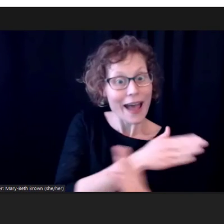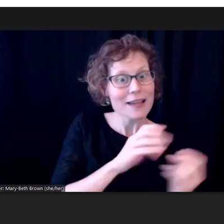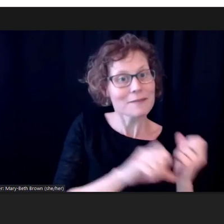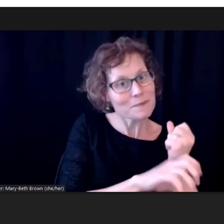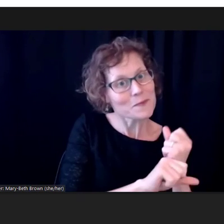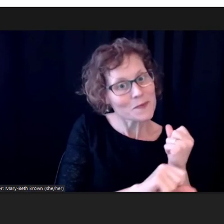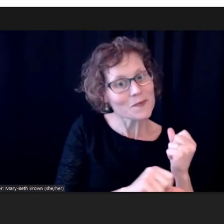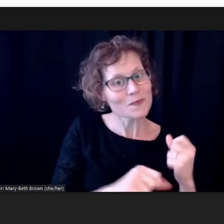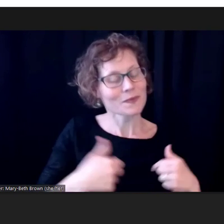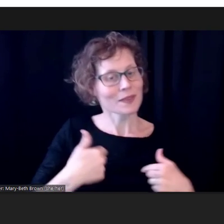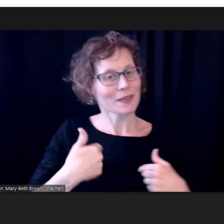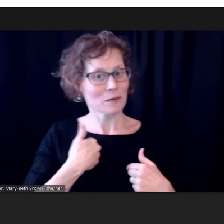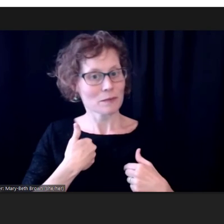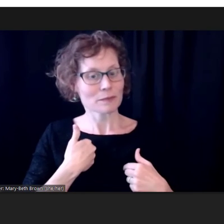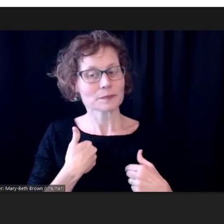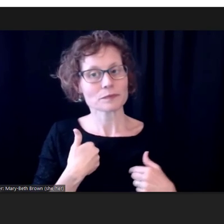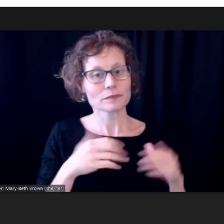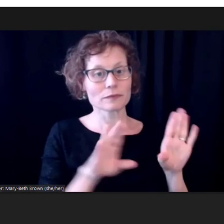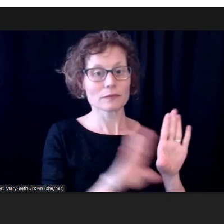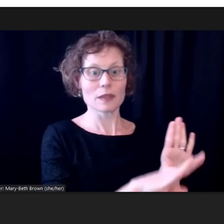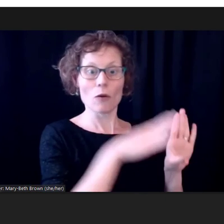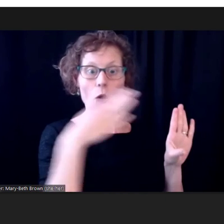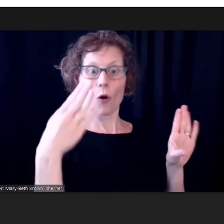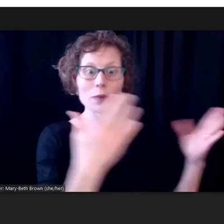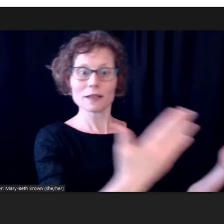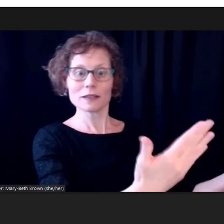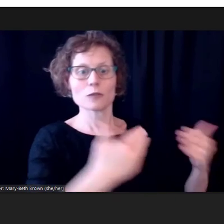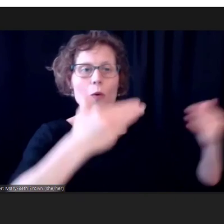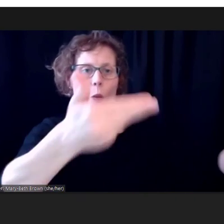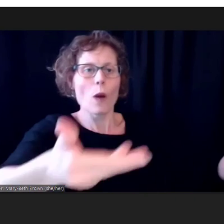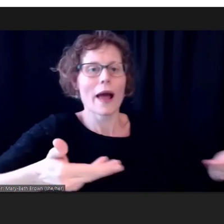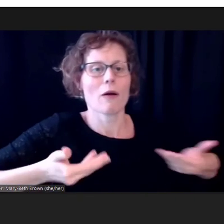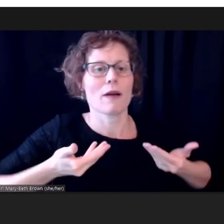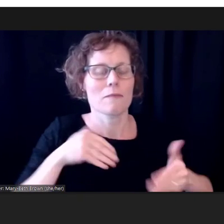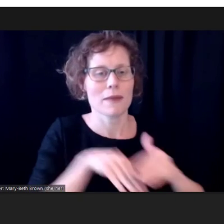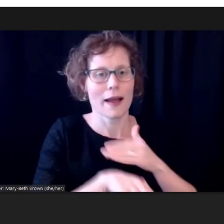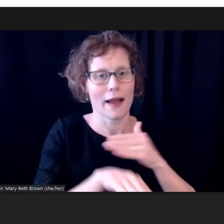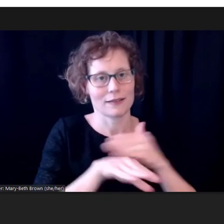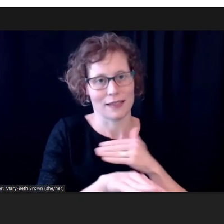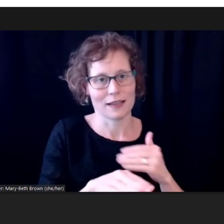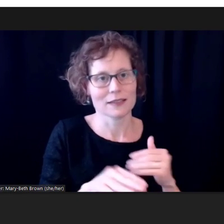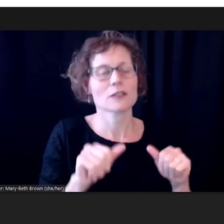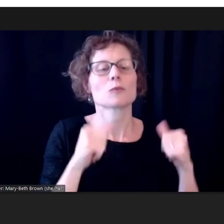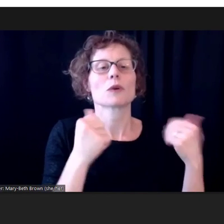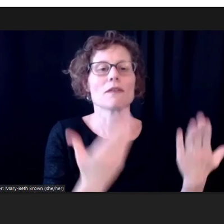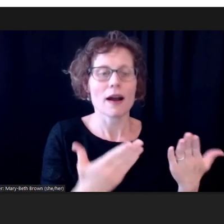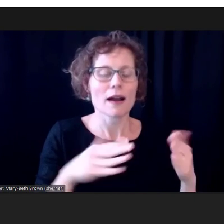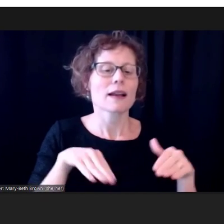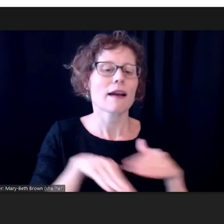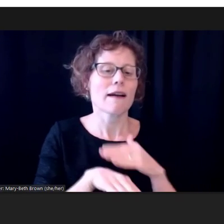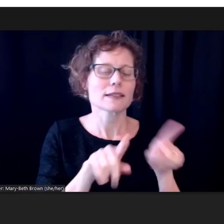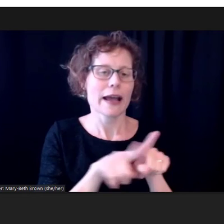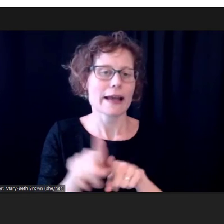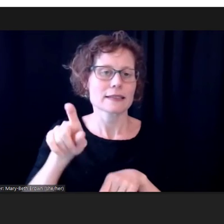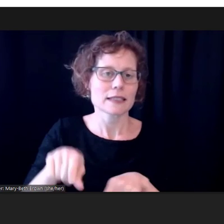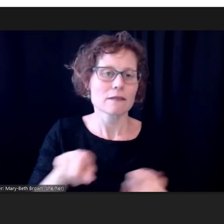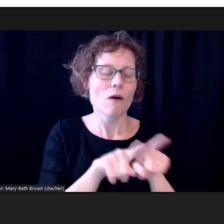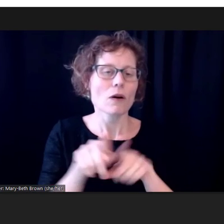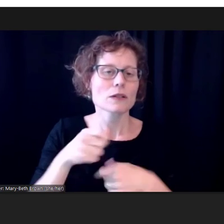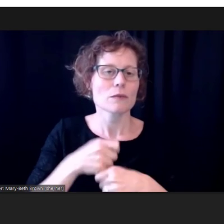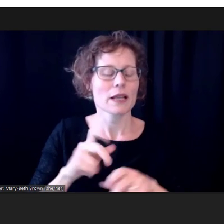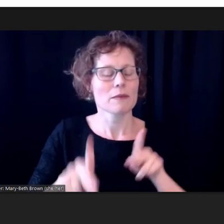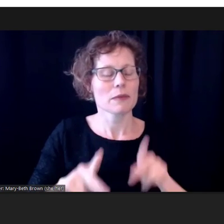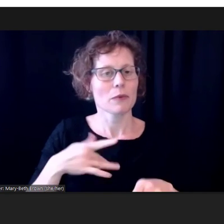you open the door for access. You're providing access that's needed, and you're also making people